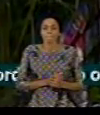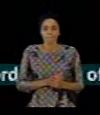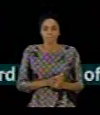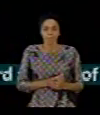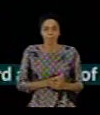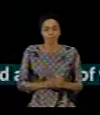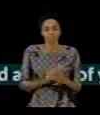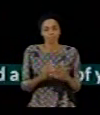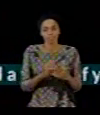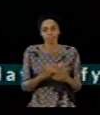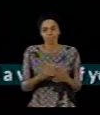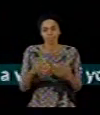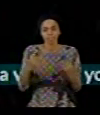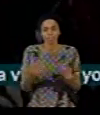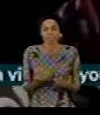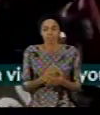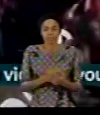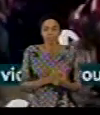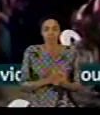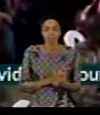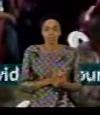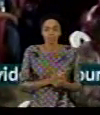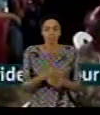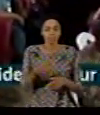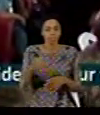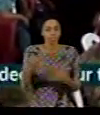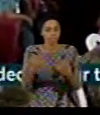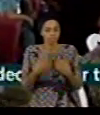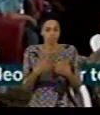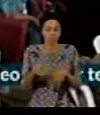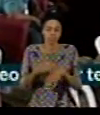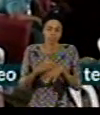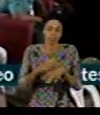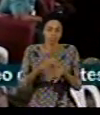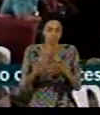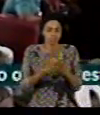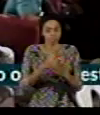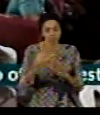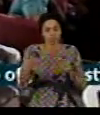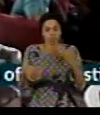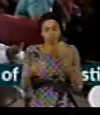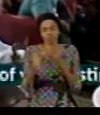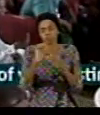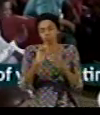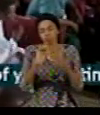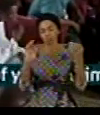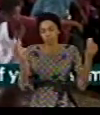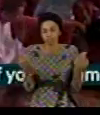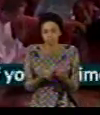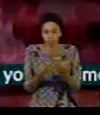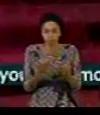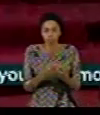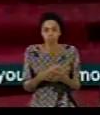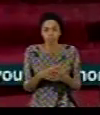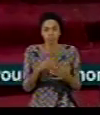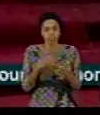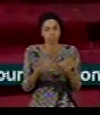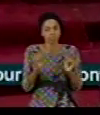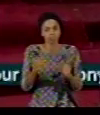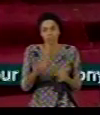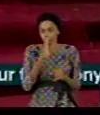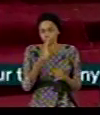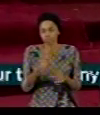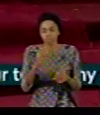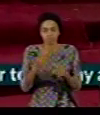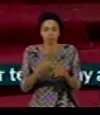Itching of that affect every member of the family, but it could be from allergy, it could be a bacteria, it could be from fungi. But God,